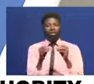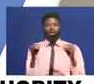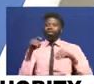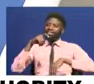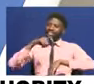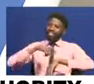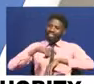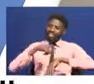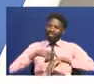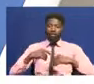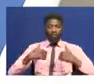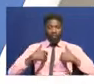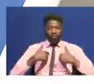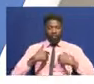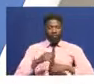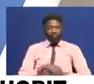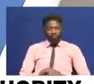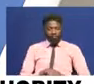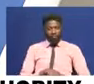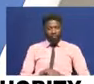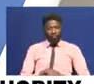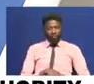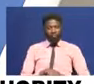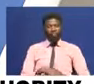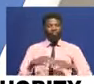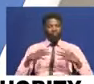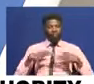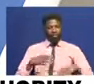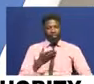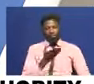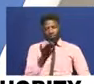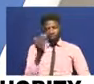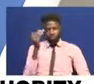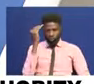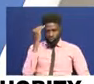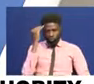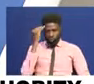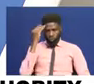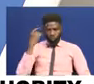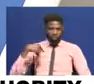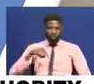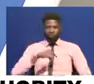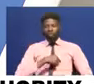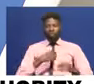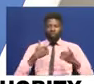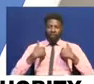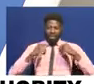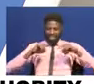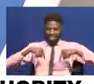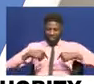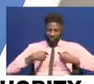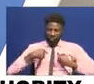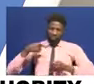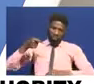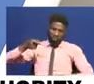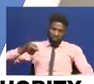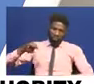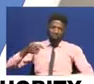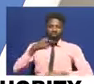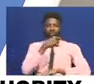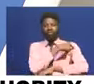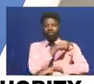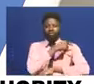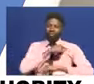which the population are alive to. It's that we have got a lot of out-of-pocket expenditure. We've got a lot of people who cannot be able to access